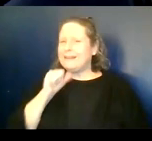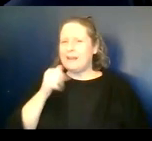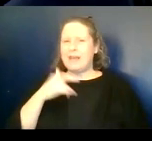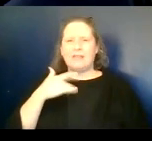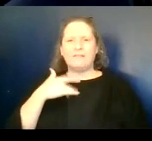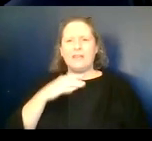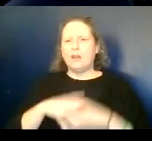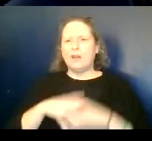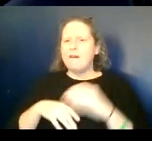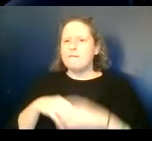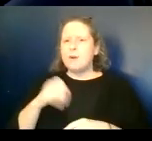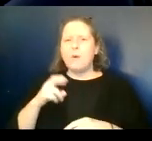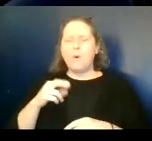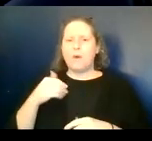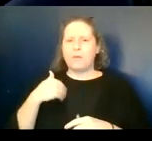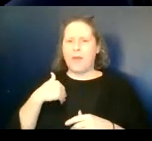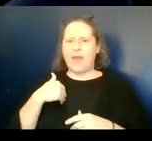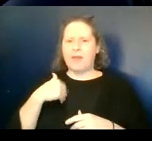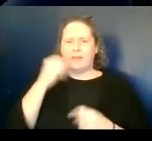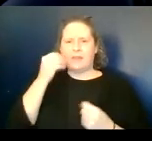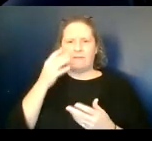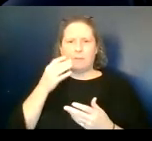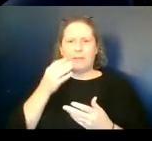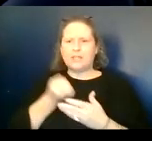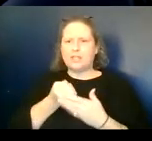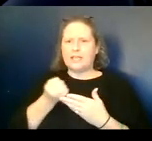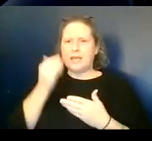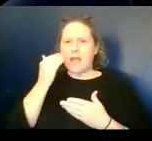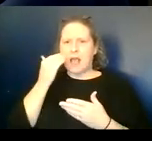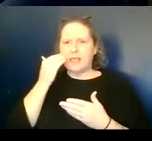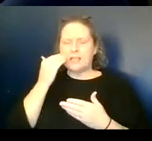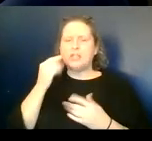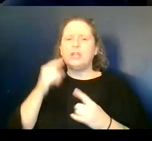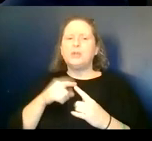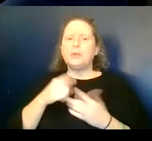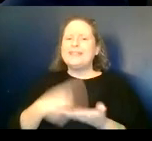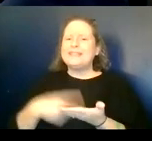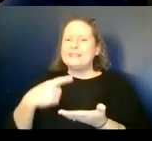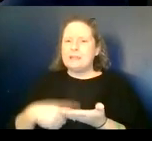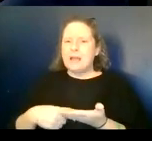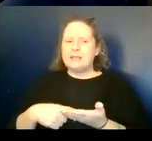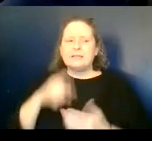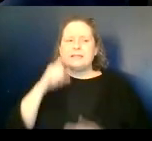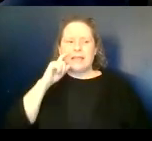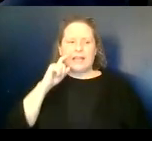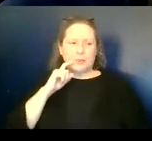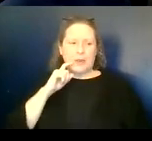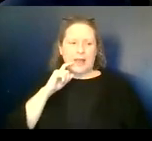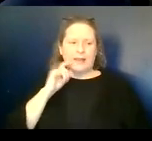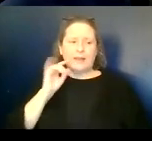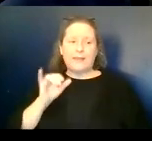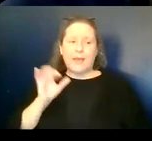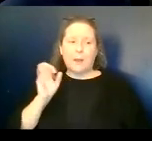or equipped in discussing sexuality. And once again, it goes back to the lack